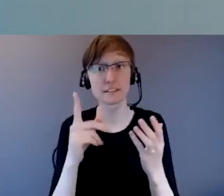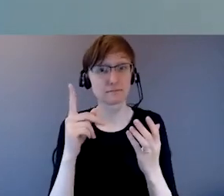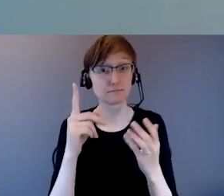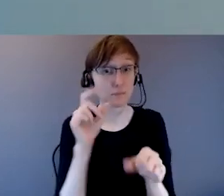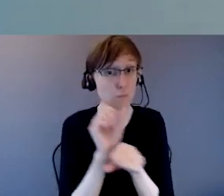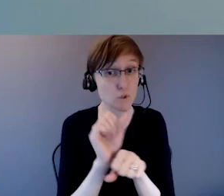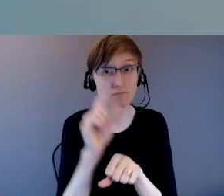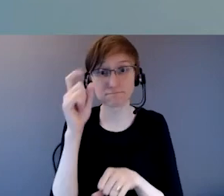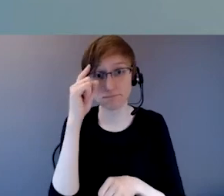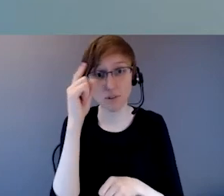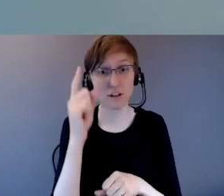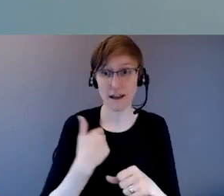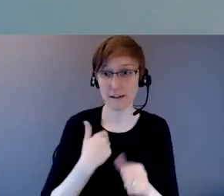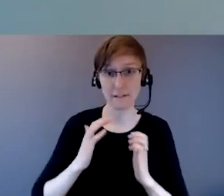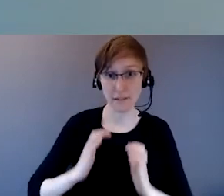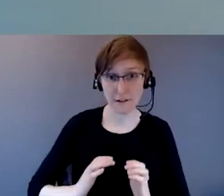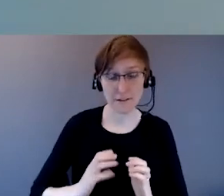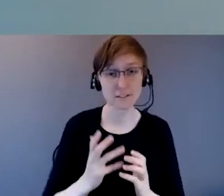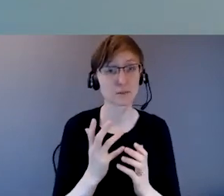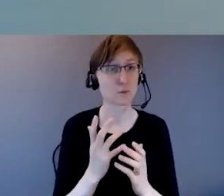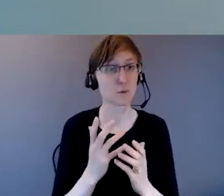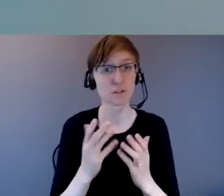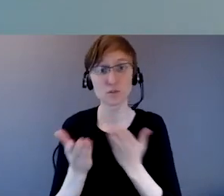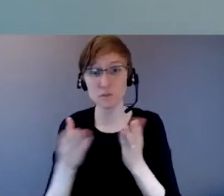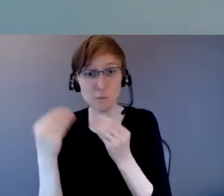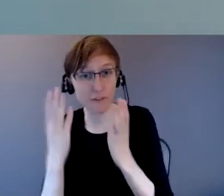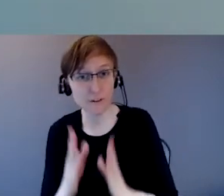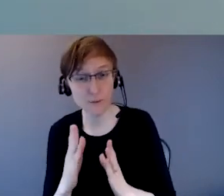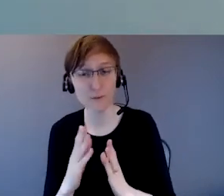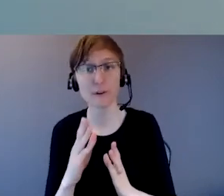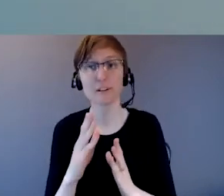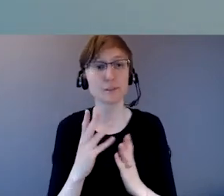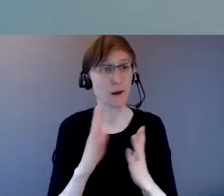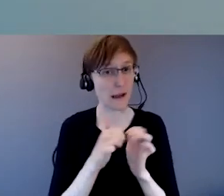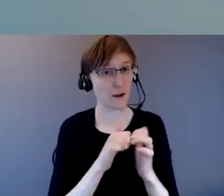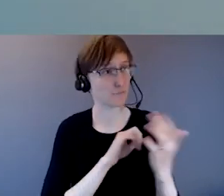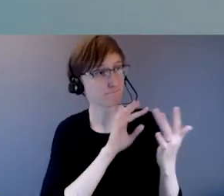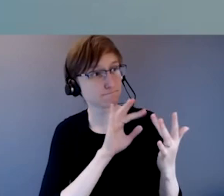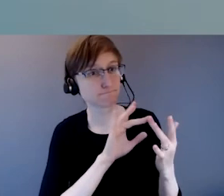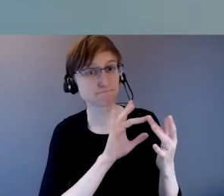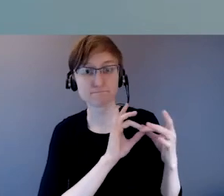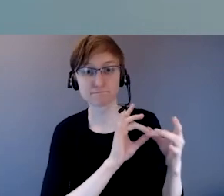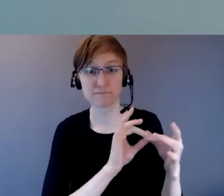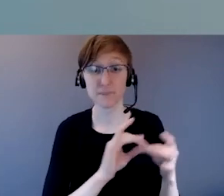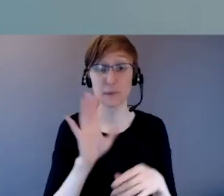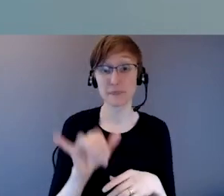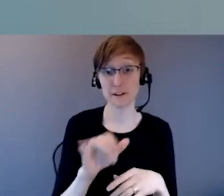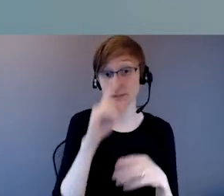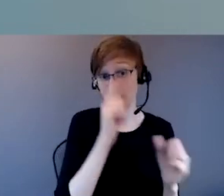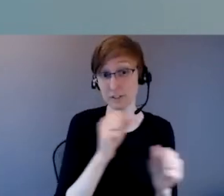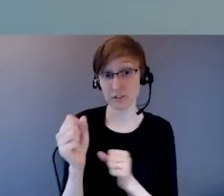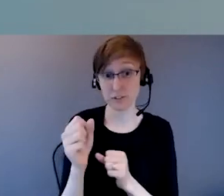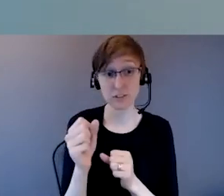in contact with employers, and using this strategy or this technique of MentorAbility, which is based on the experience